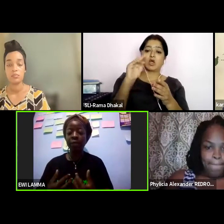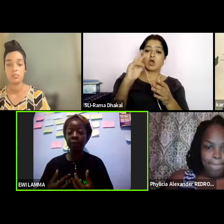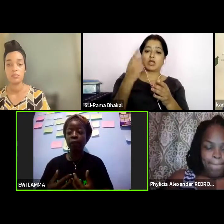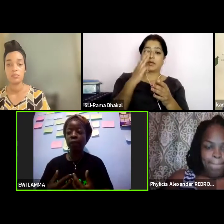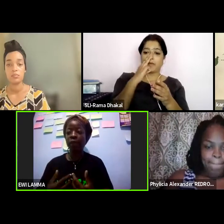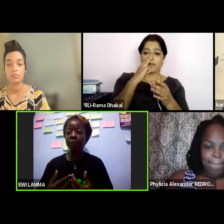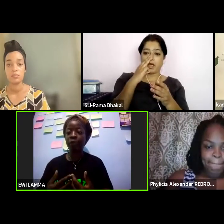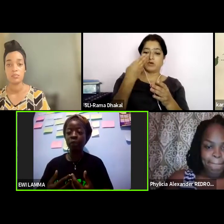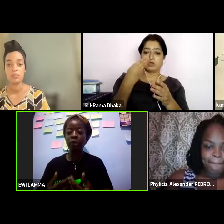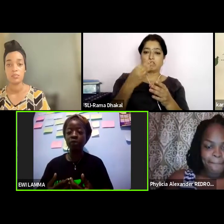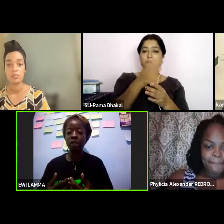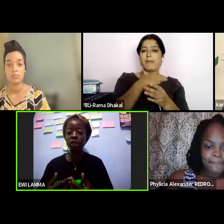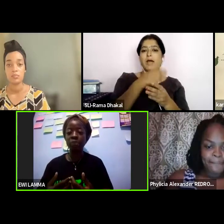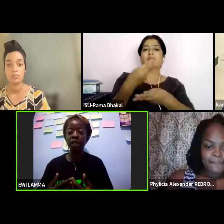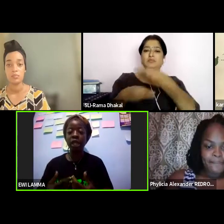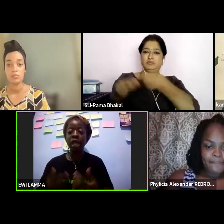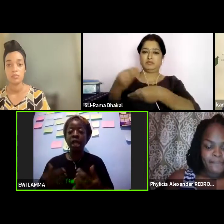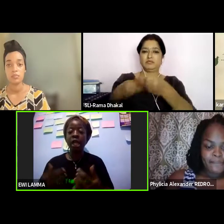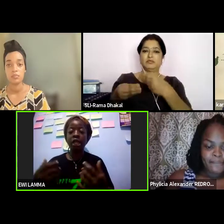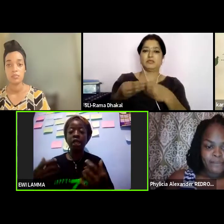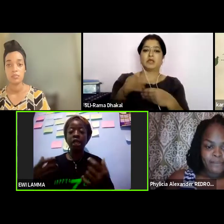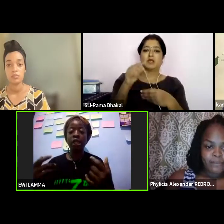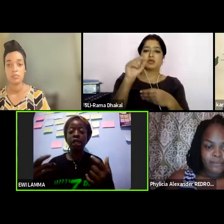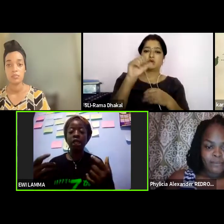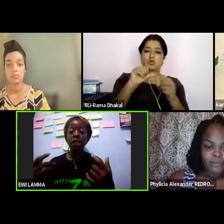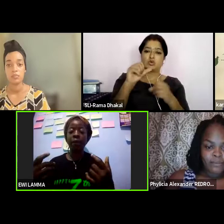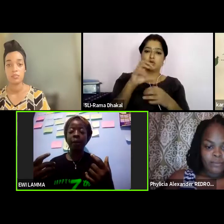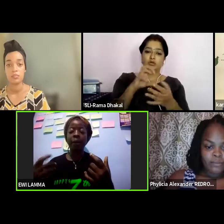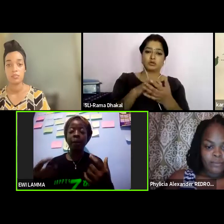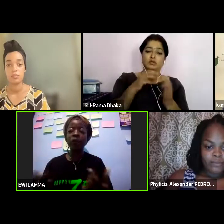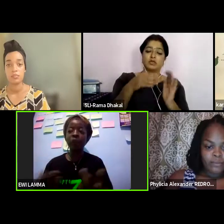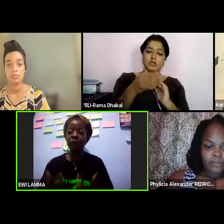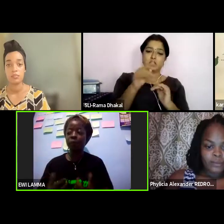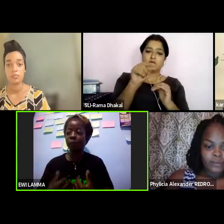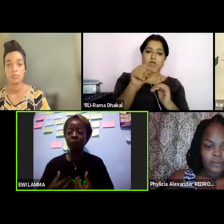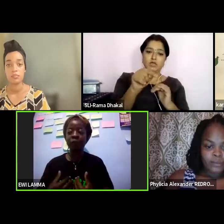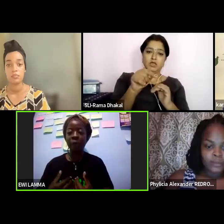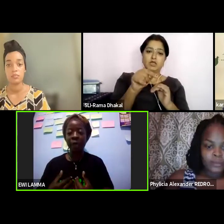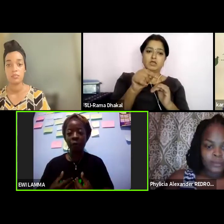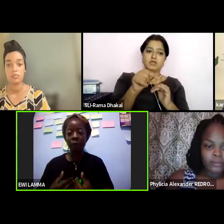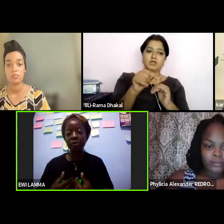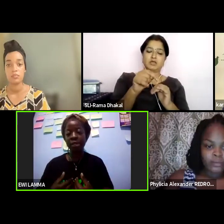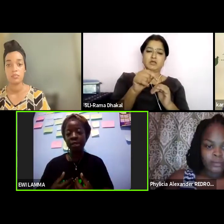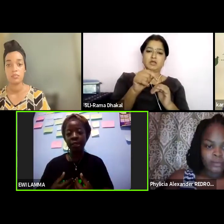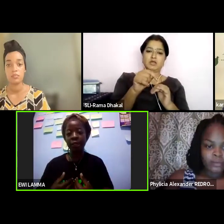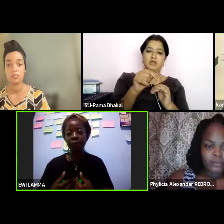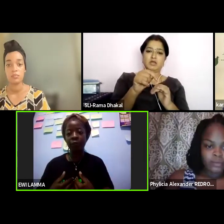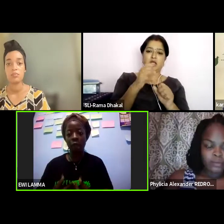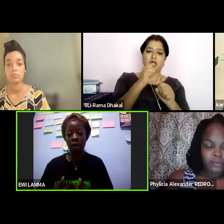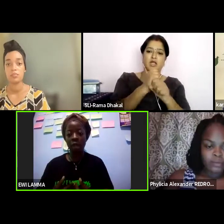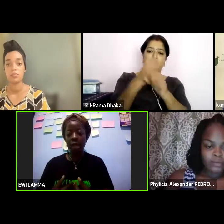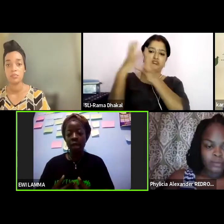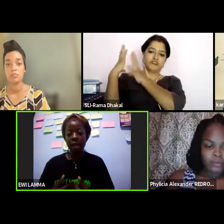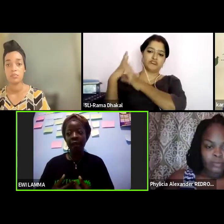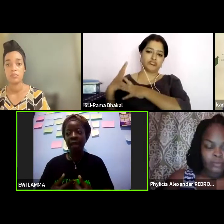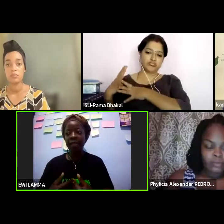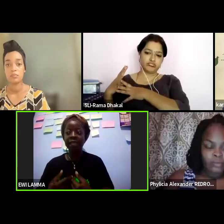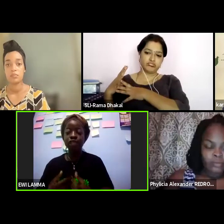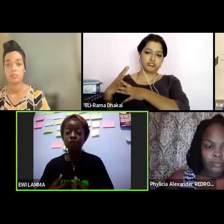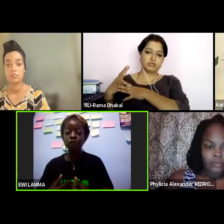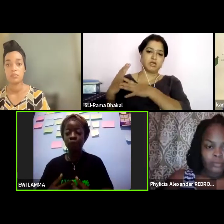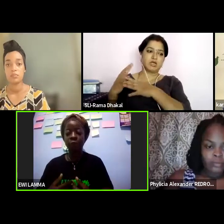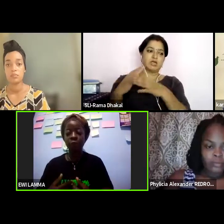For example, I'm sorry to mention, but in most people from my community of work, I've